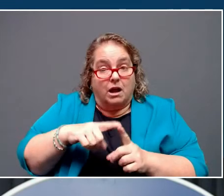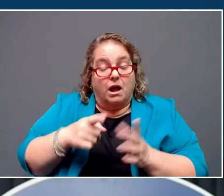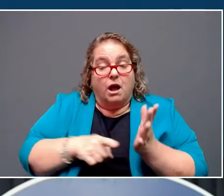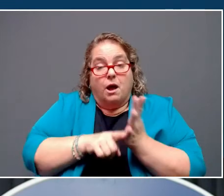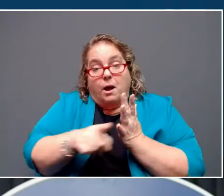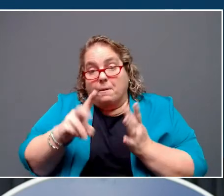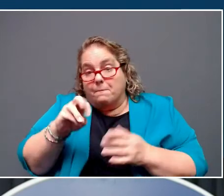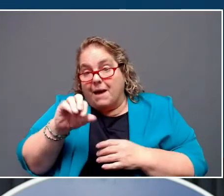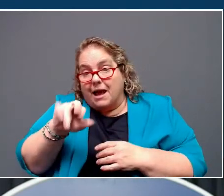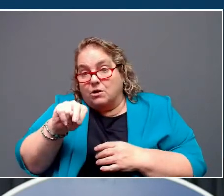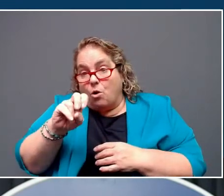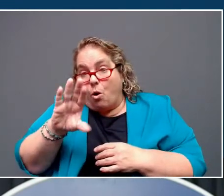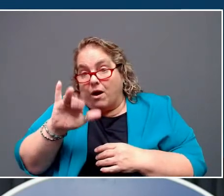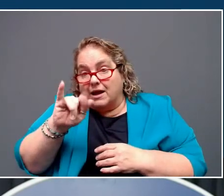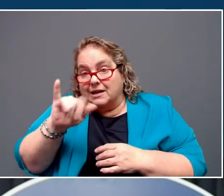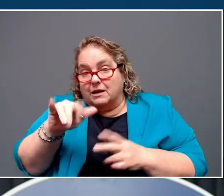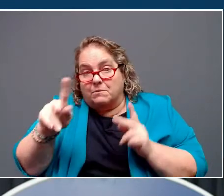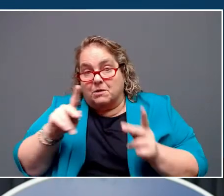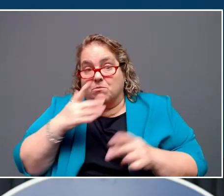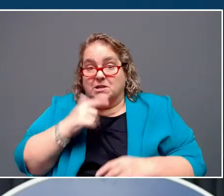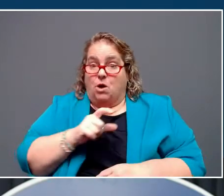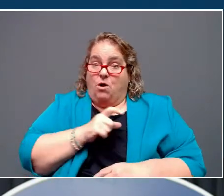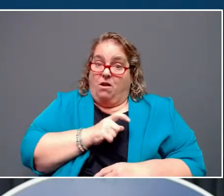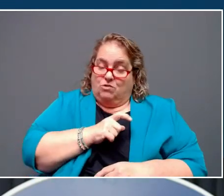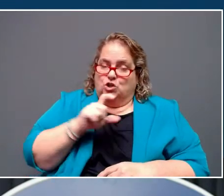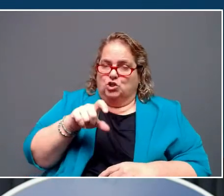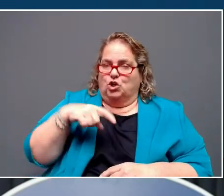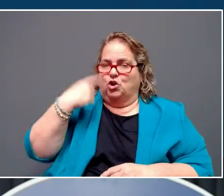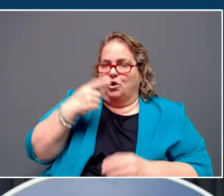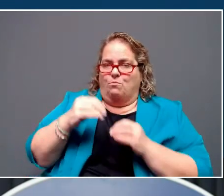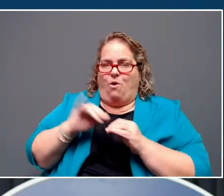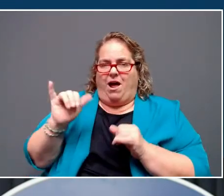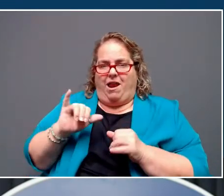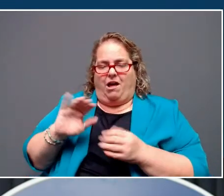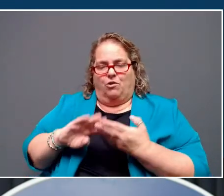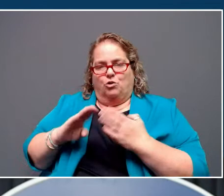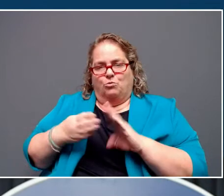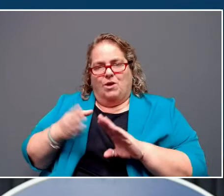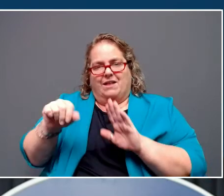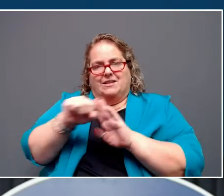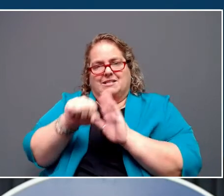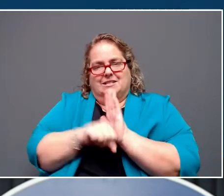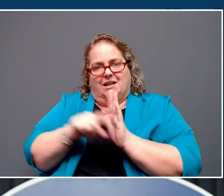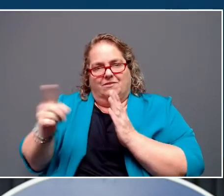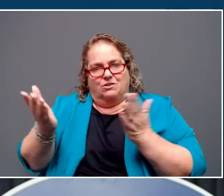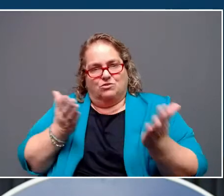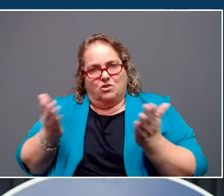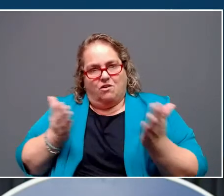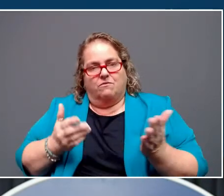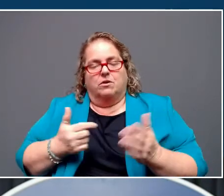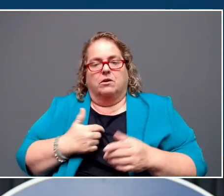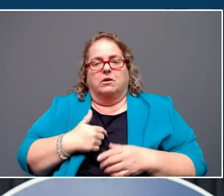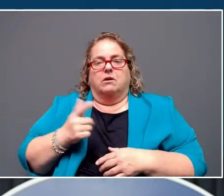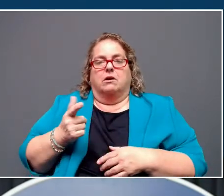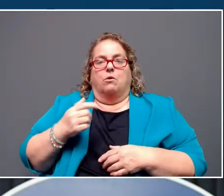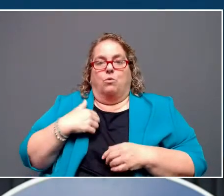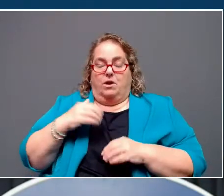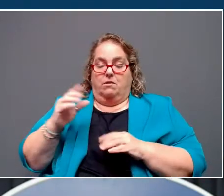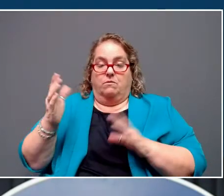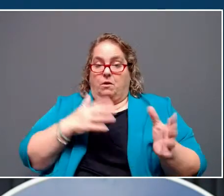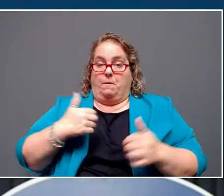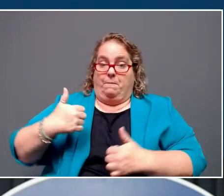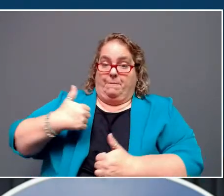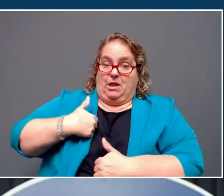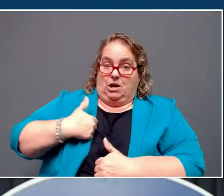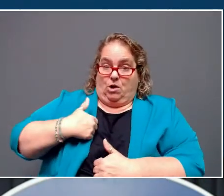enforcement needs to look more like the community and the state that they serve. And we launched the Military to Law Enforcement program, making it easier for